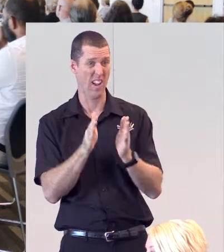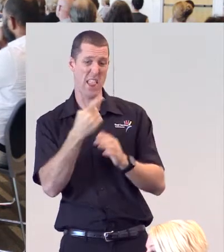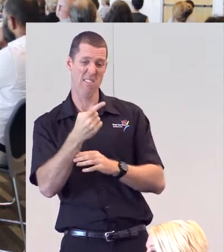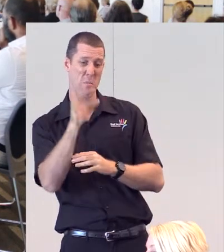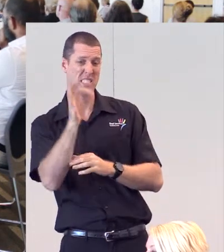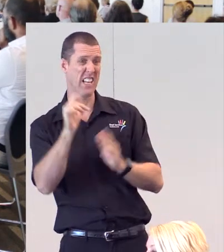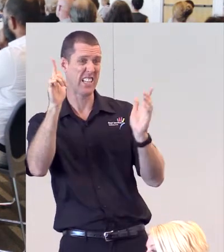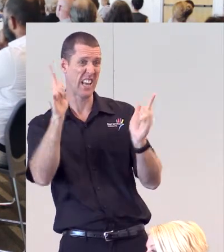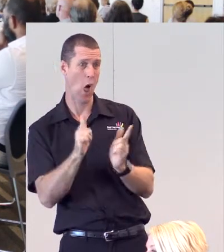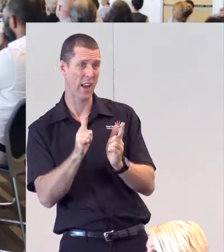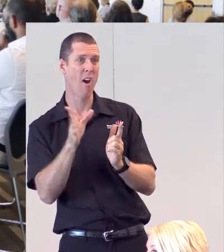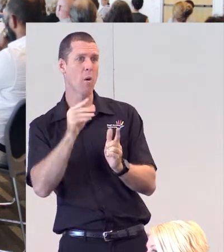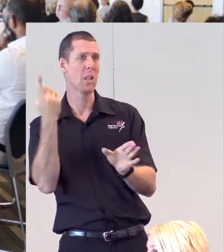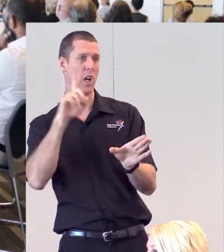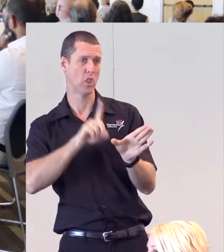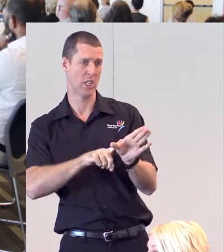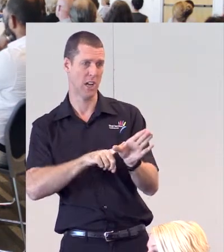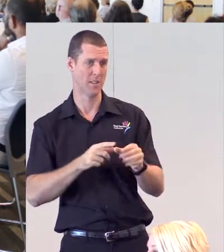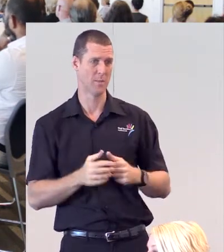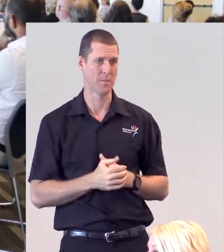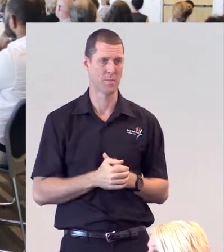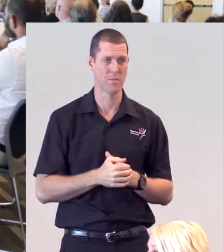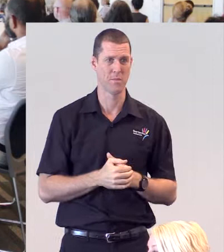the previous year.